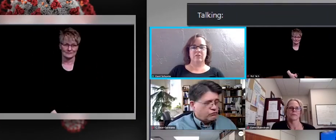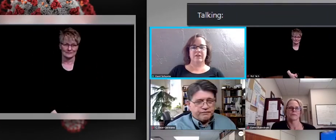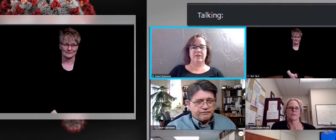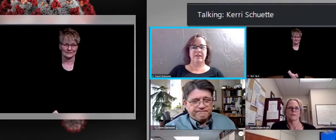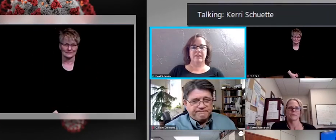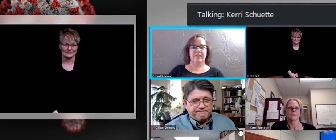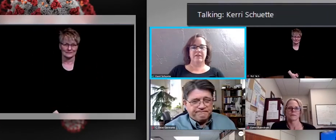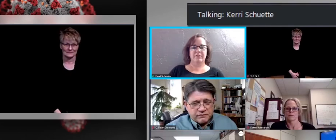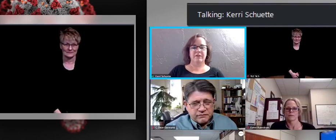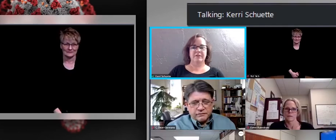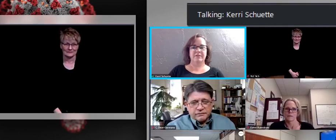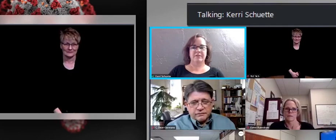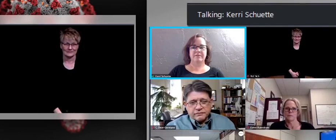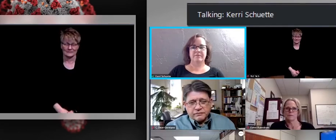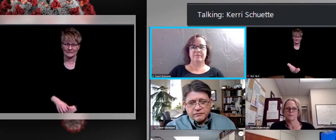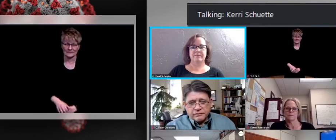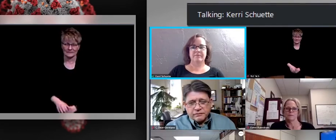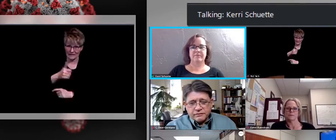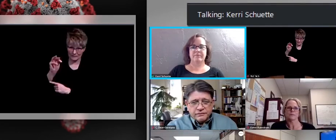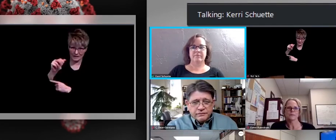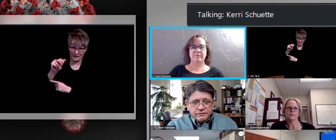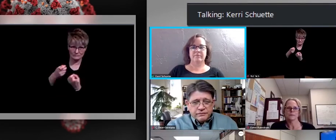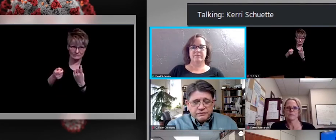All right, any other media questions?